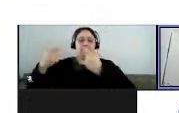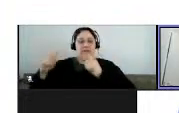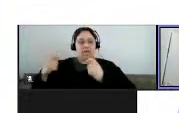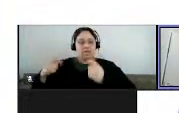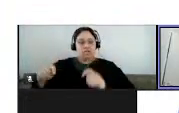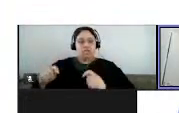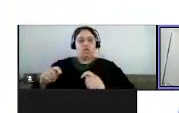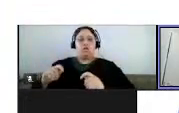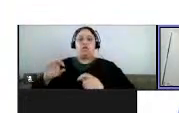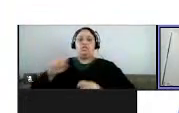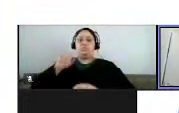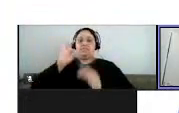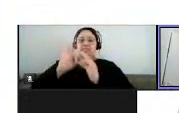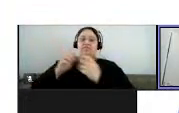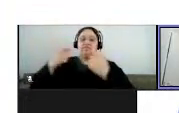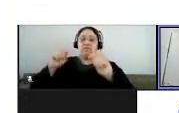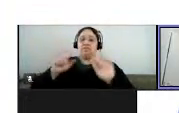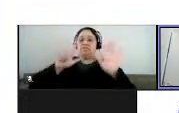actual expenditure was